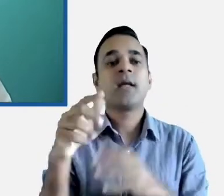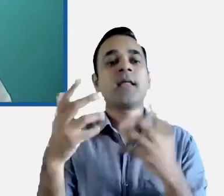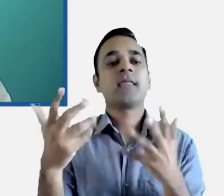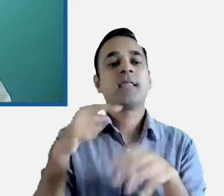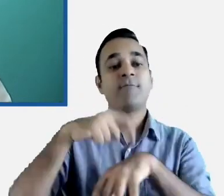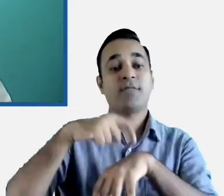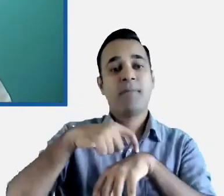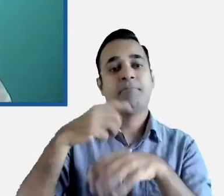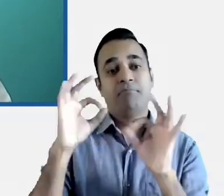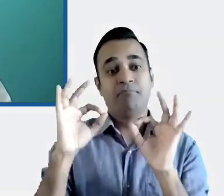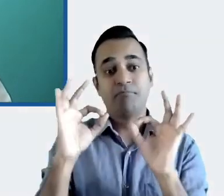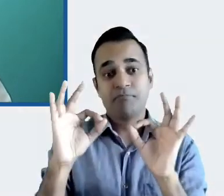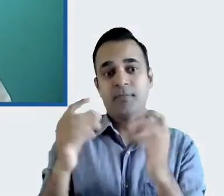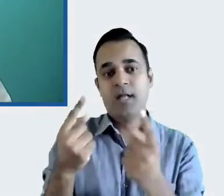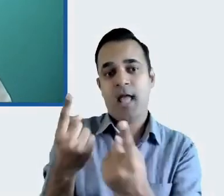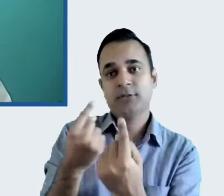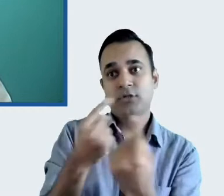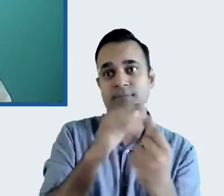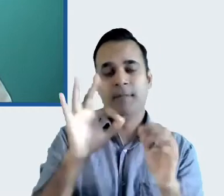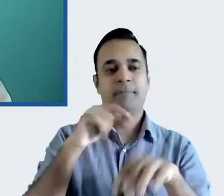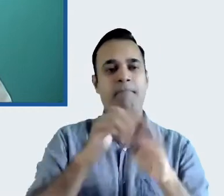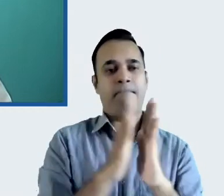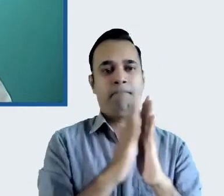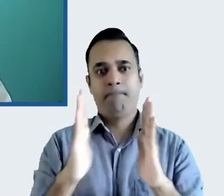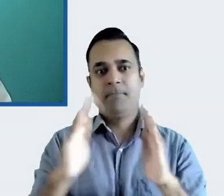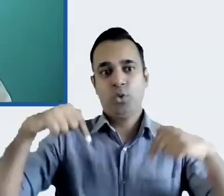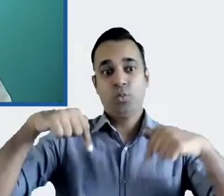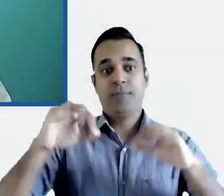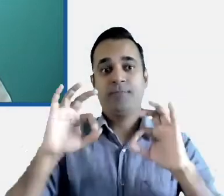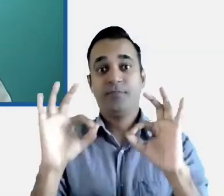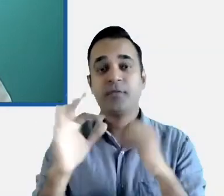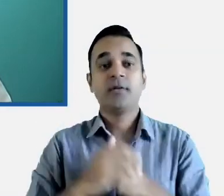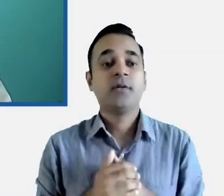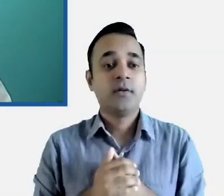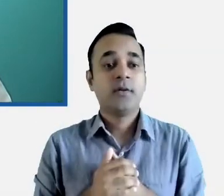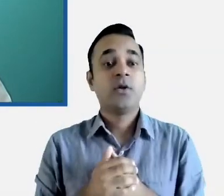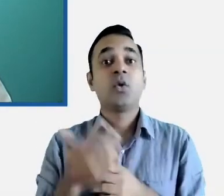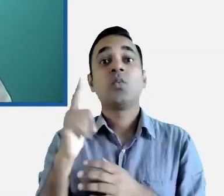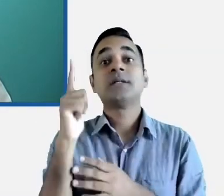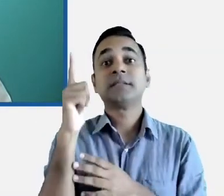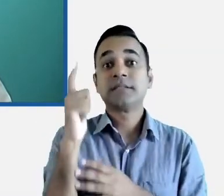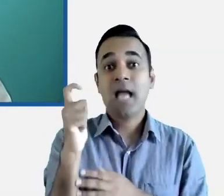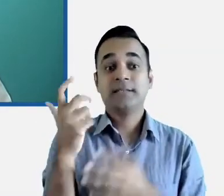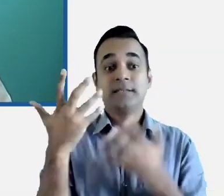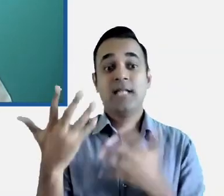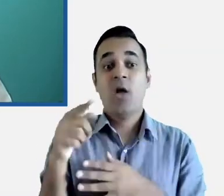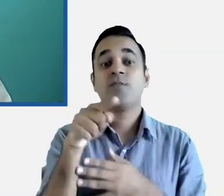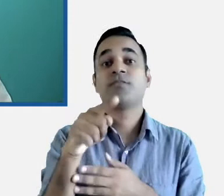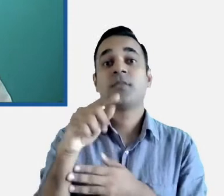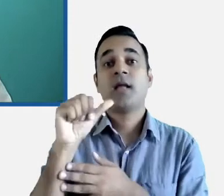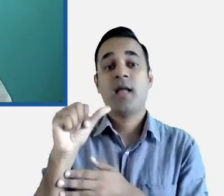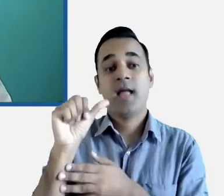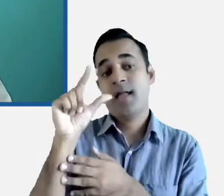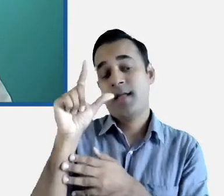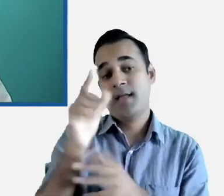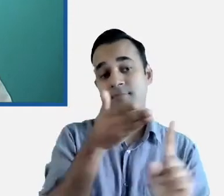this section with Mr. Alejandro Rossi. Mr. Rossi is the Multi-County Director of Costa Rica, Panama, and the